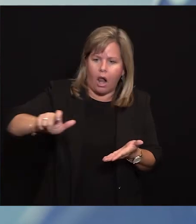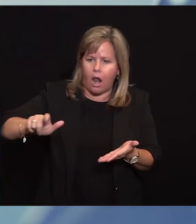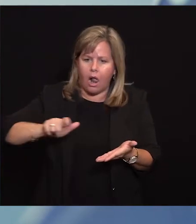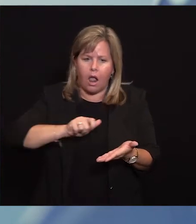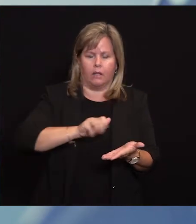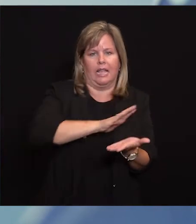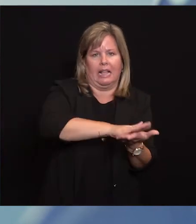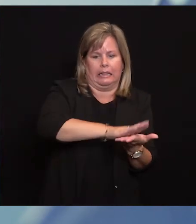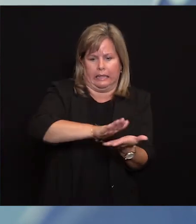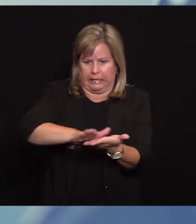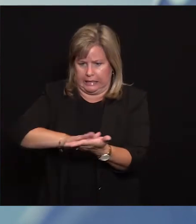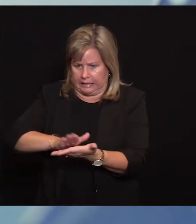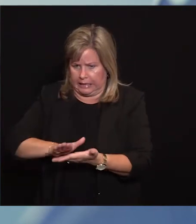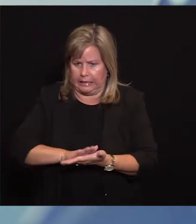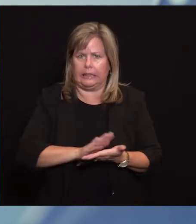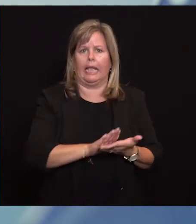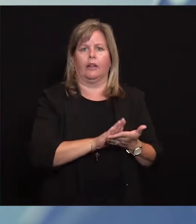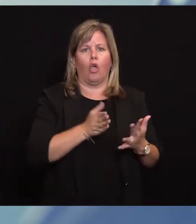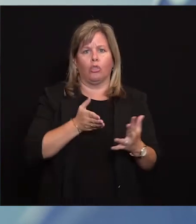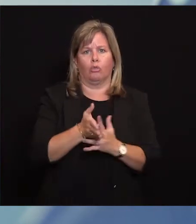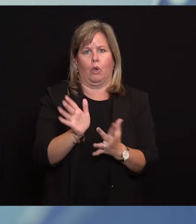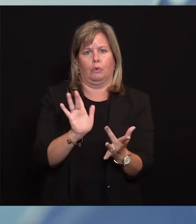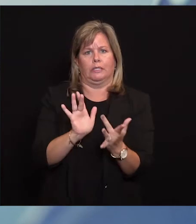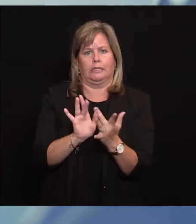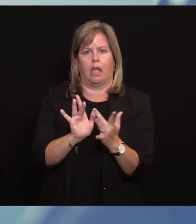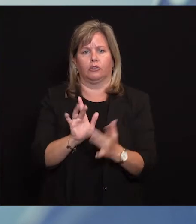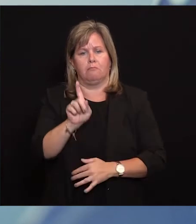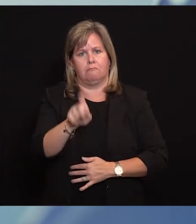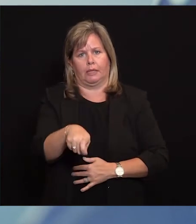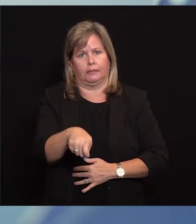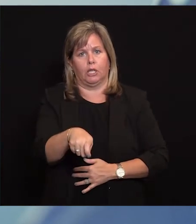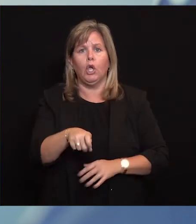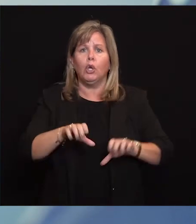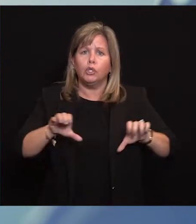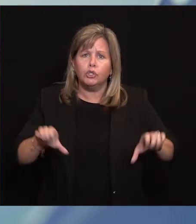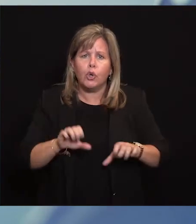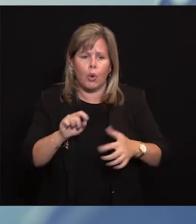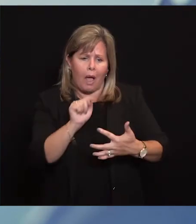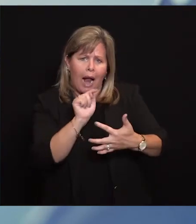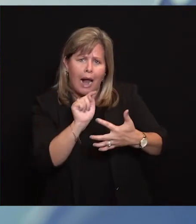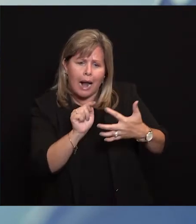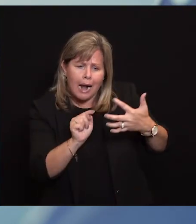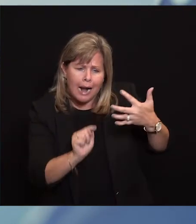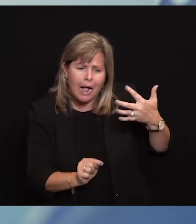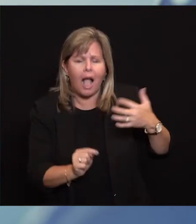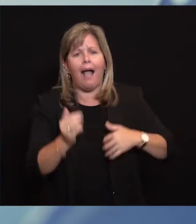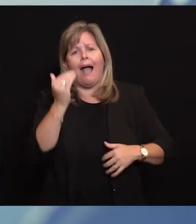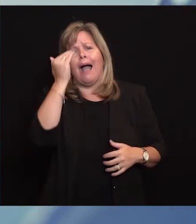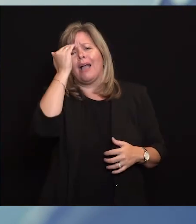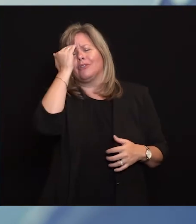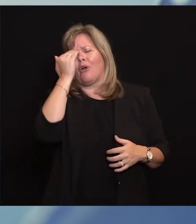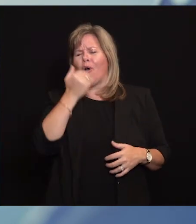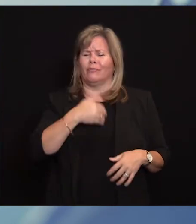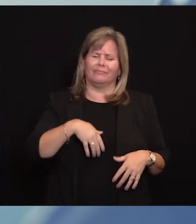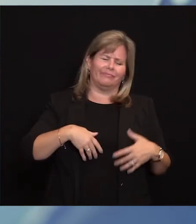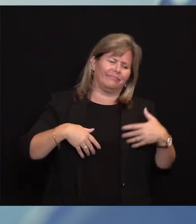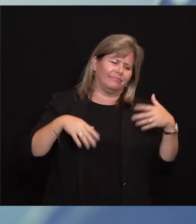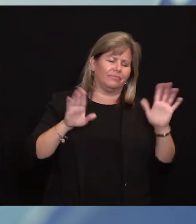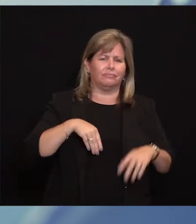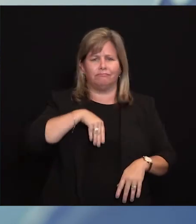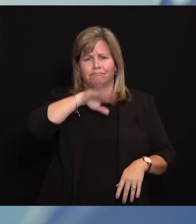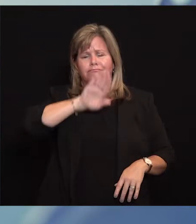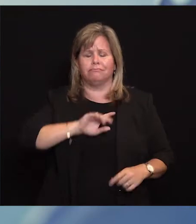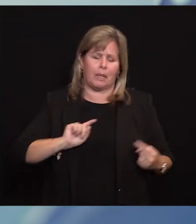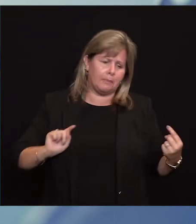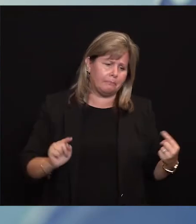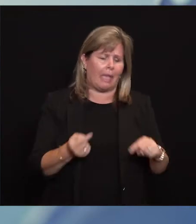from person to person through touch. Do these things. I know that they're inconvenient. I know they can be difficult. I